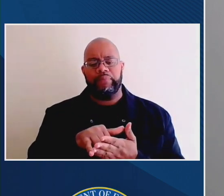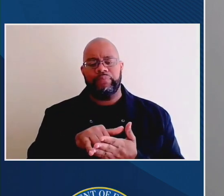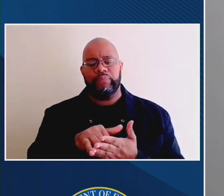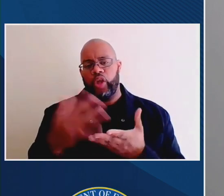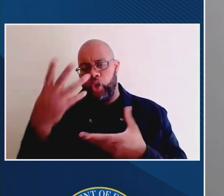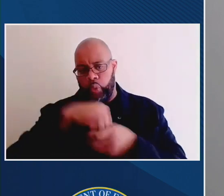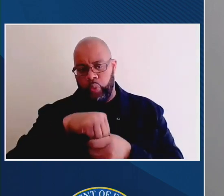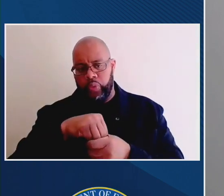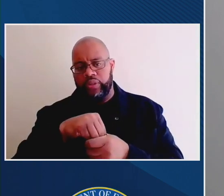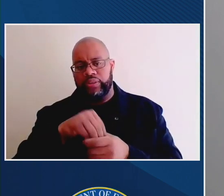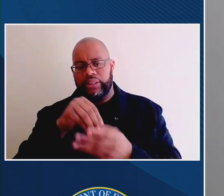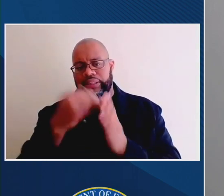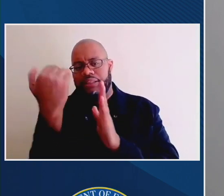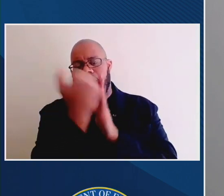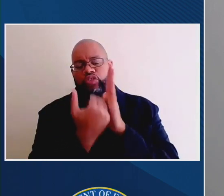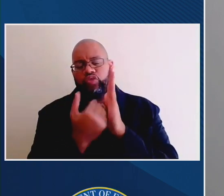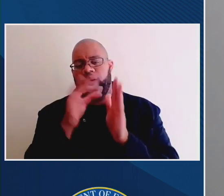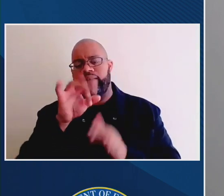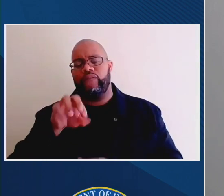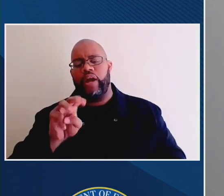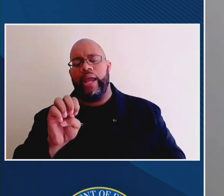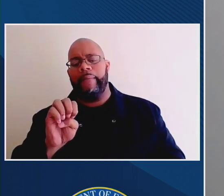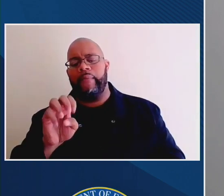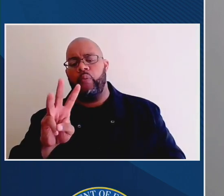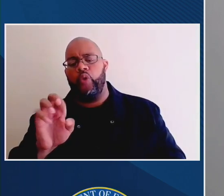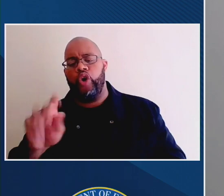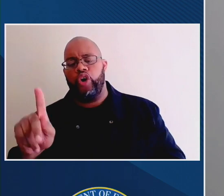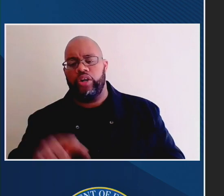within the statutory framework.